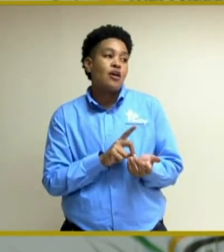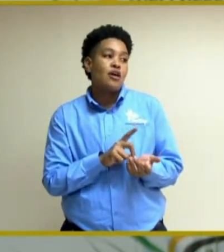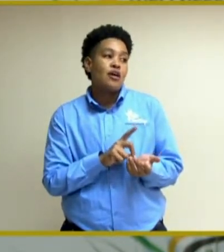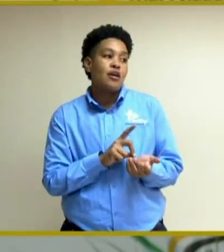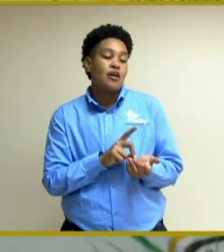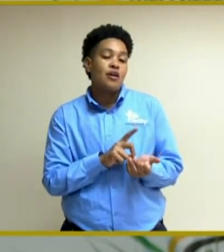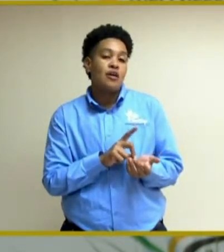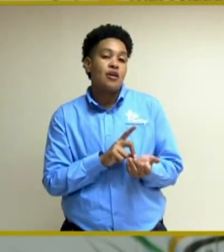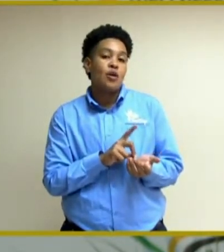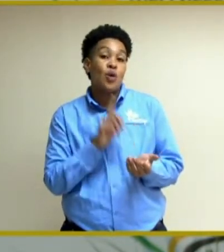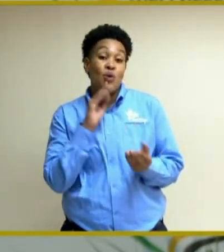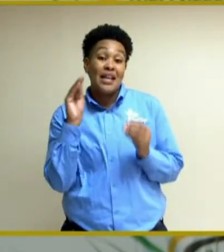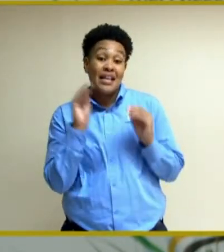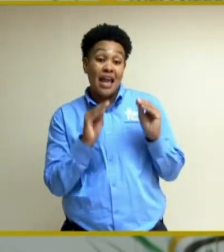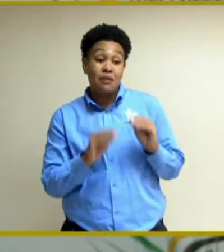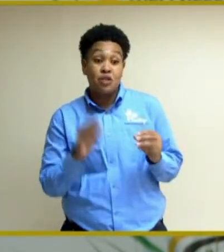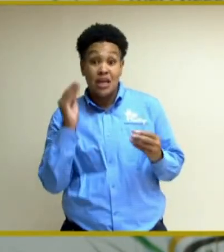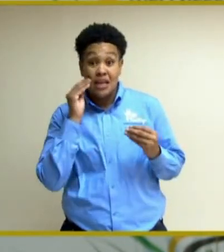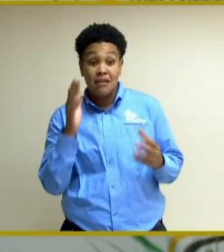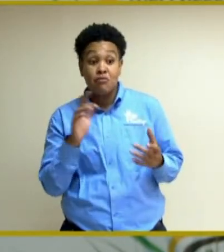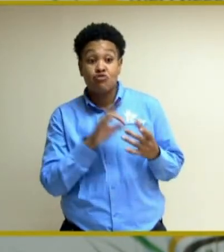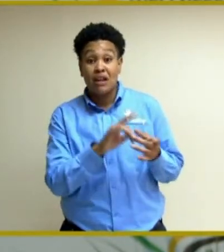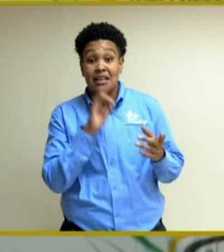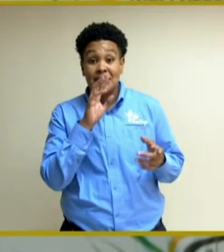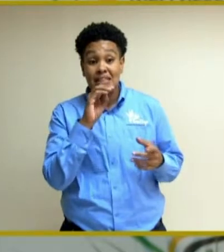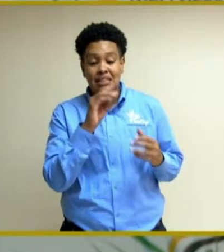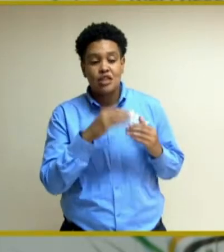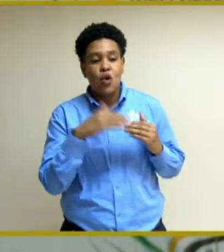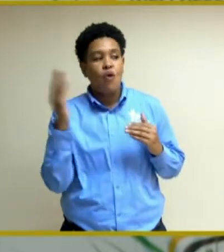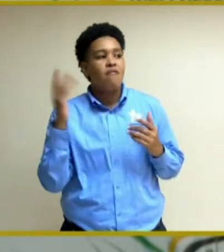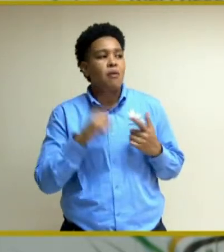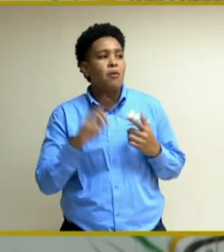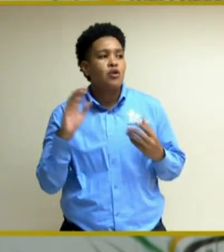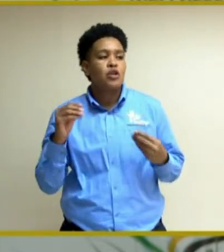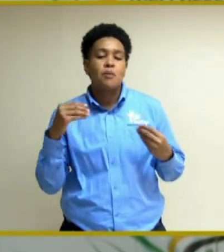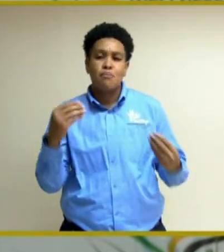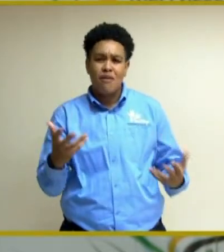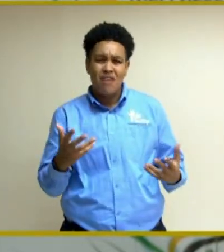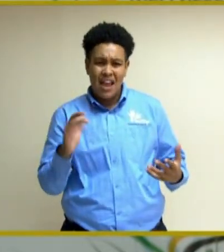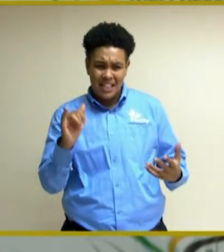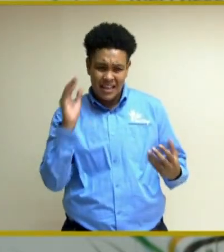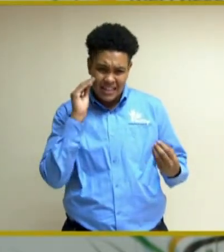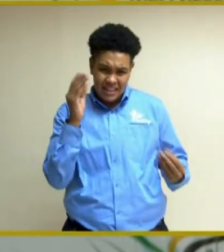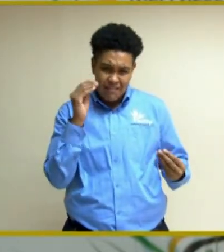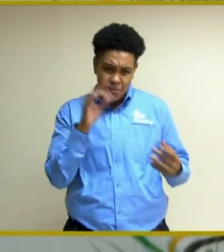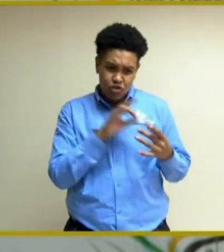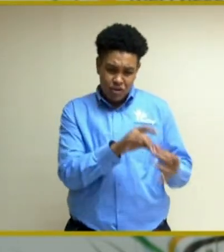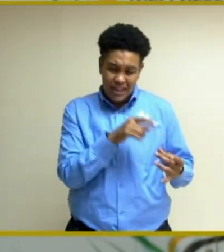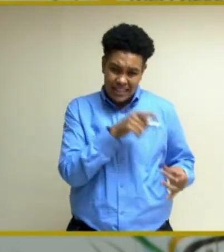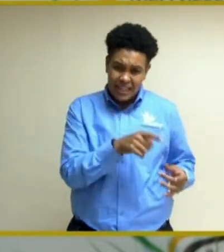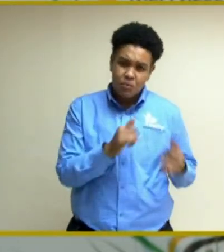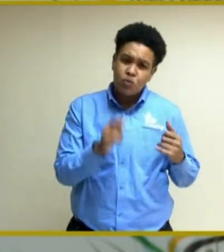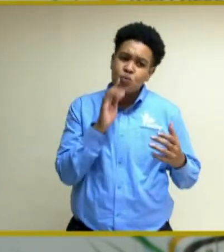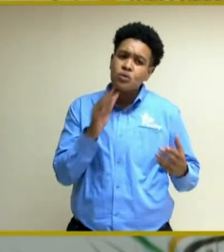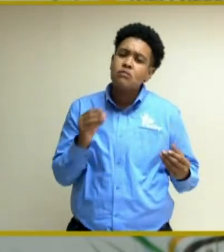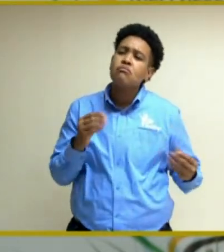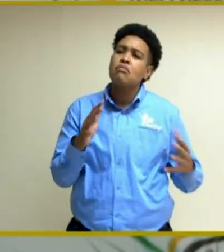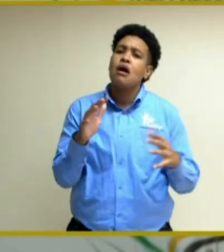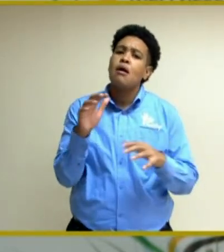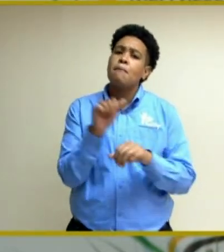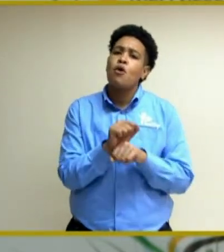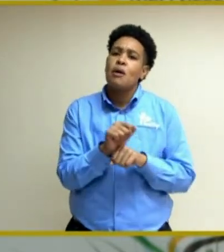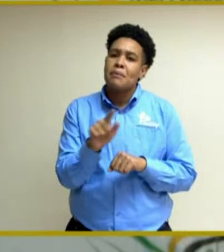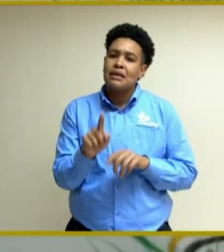capture information around the 60-year-olds and over and provide that information, which will generate an